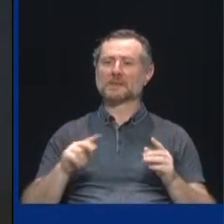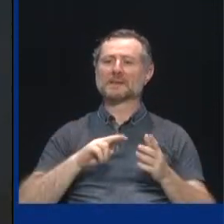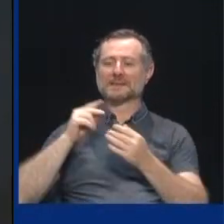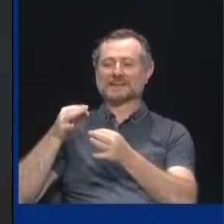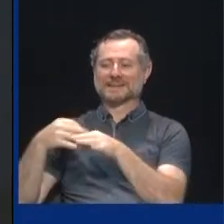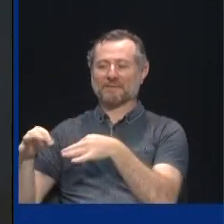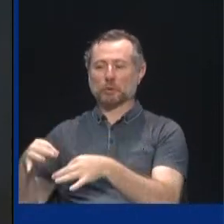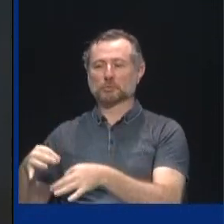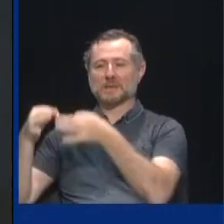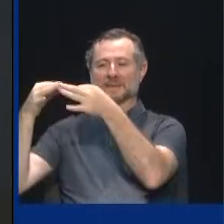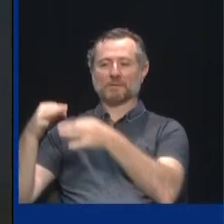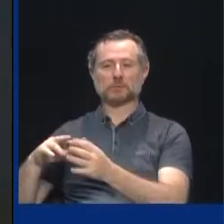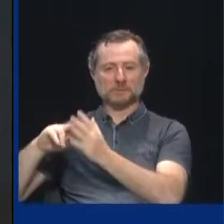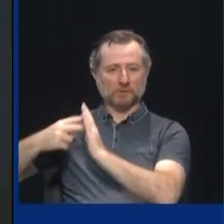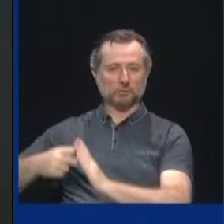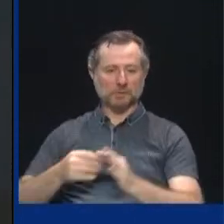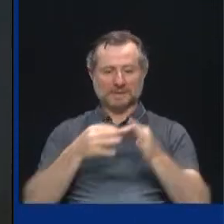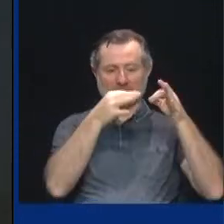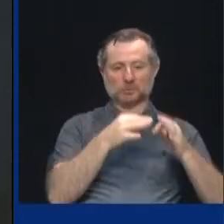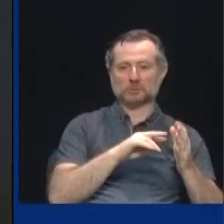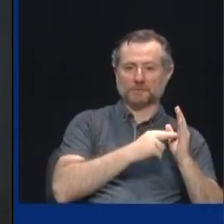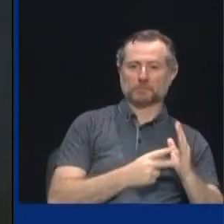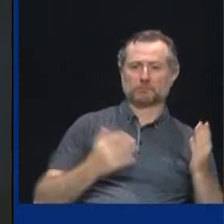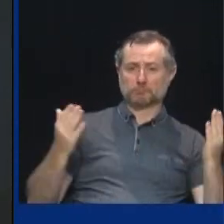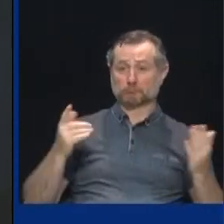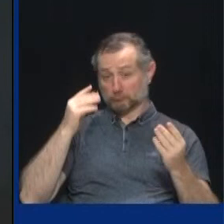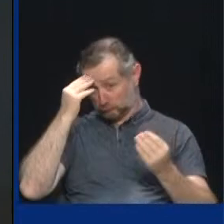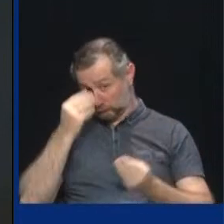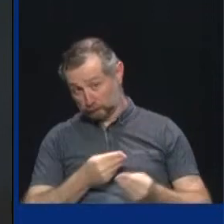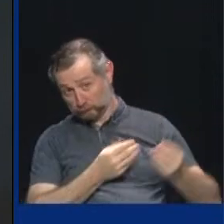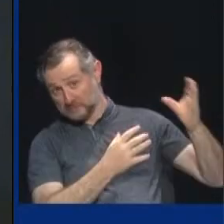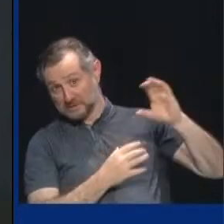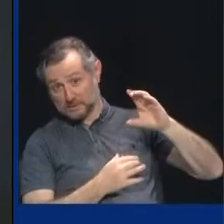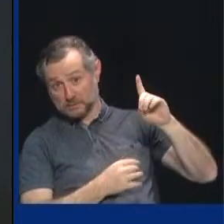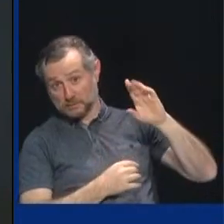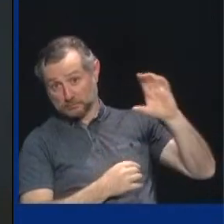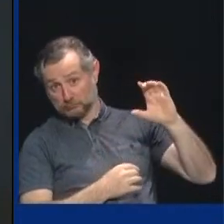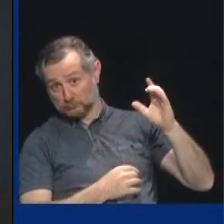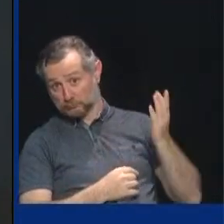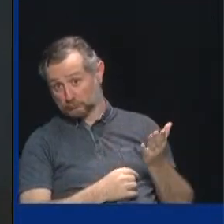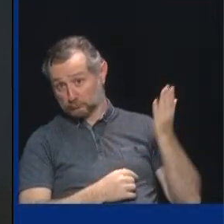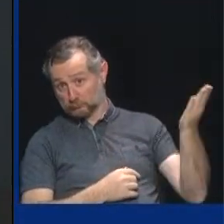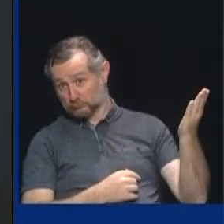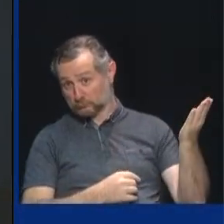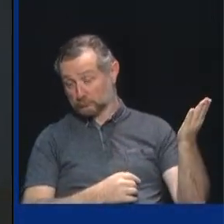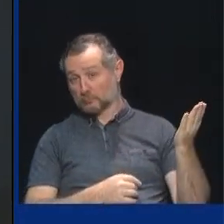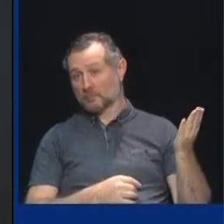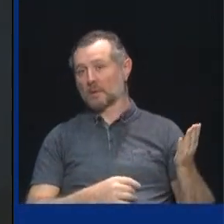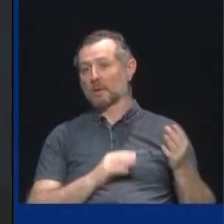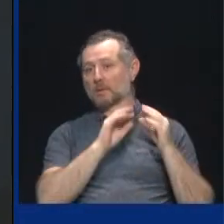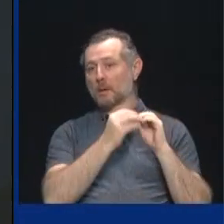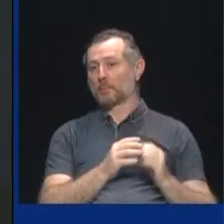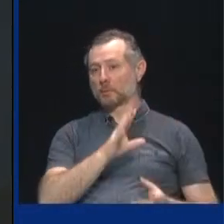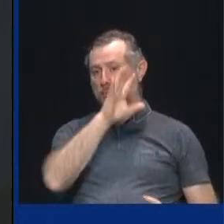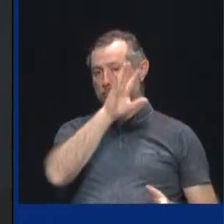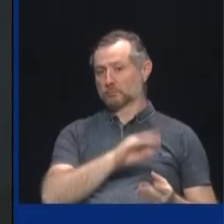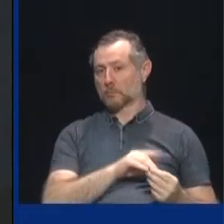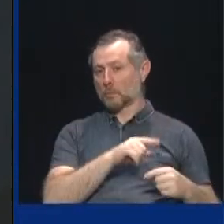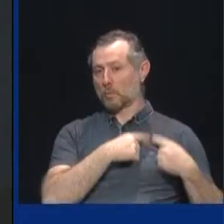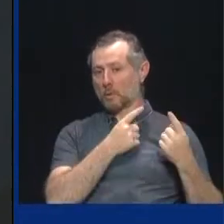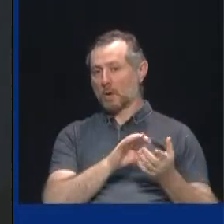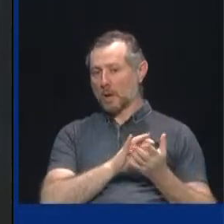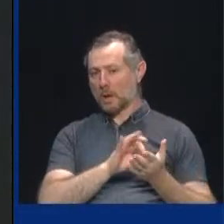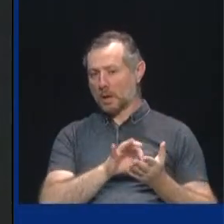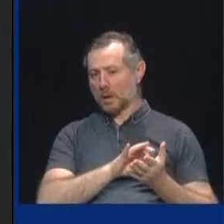we provide the data, they report one. We report the numbers the way we've been counting them from day